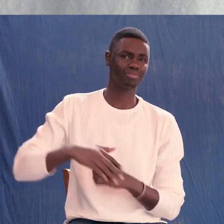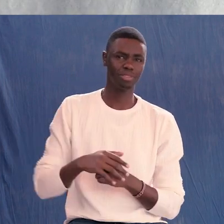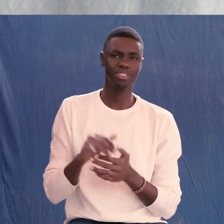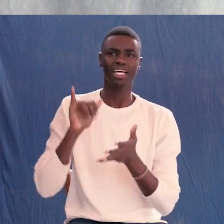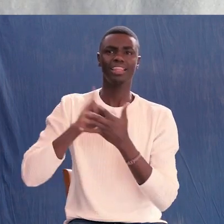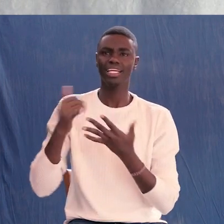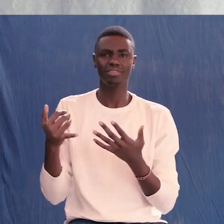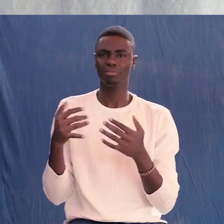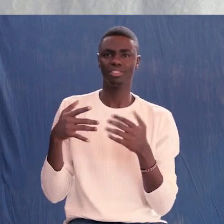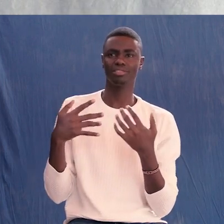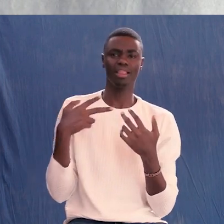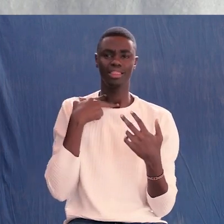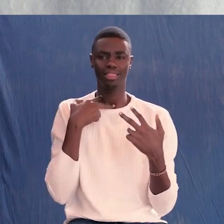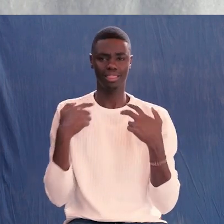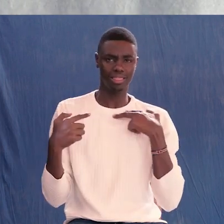restrictive.